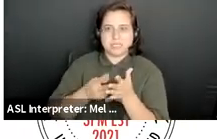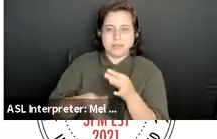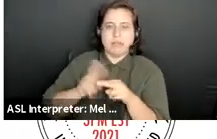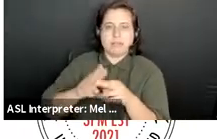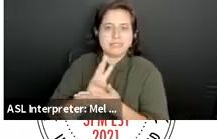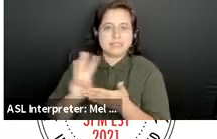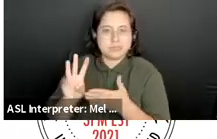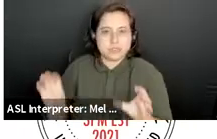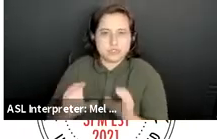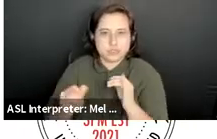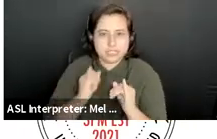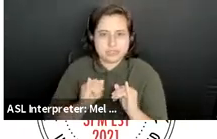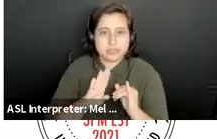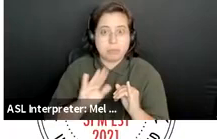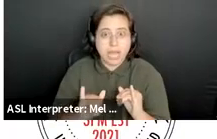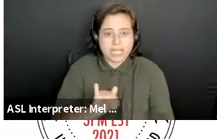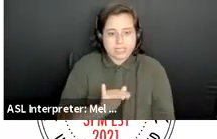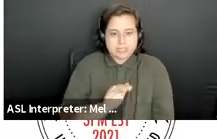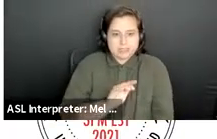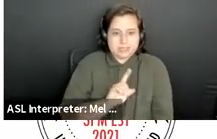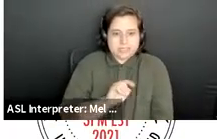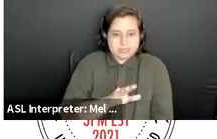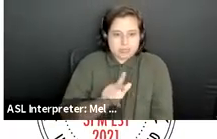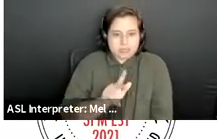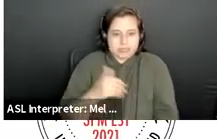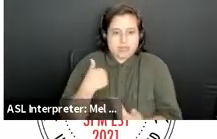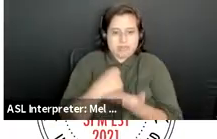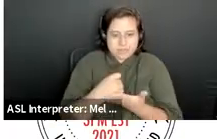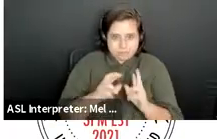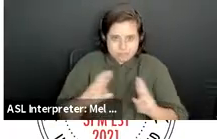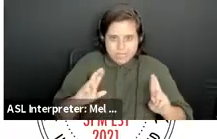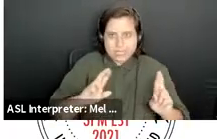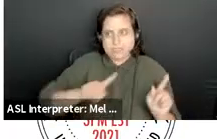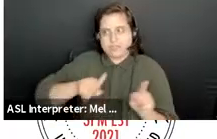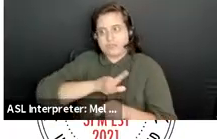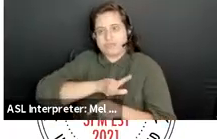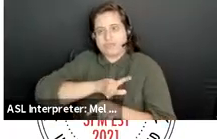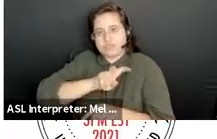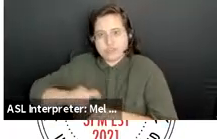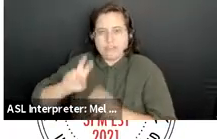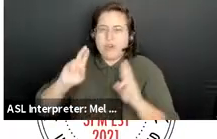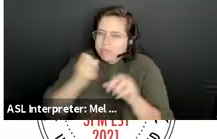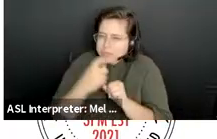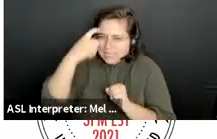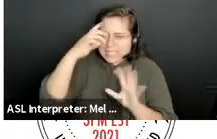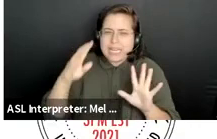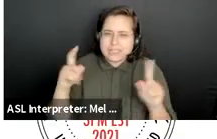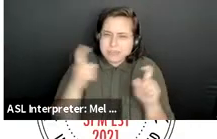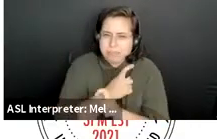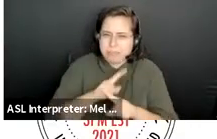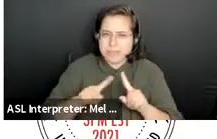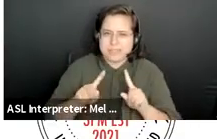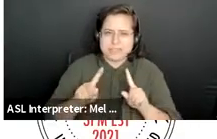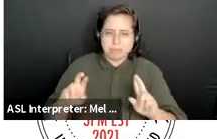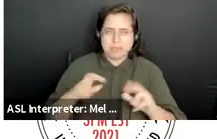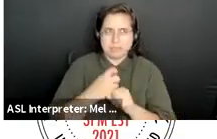interview by December 23rd, in order to have the passport back, in order to travel on the 8th. I hope it makes sense. This is pretty complex, but I hope it makes sense how